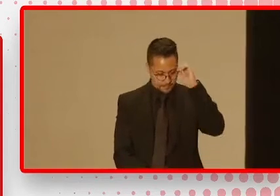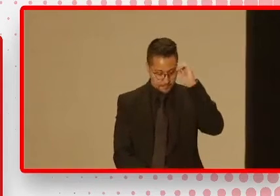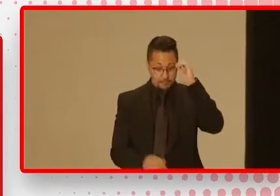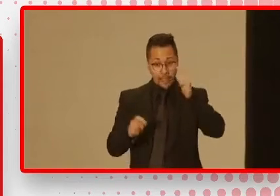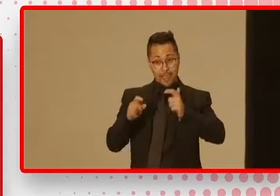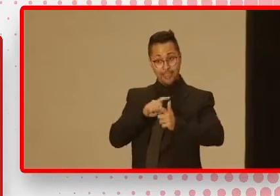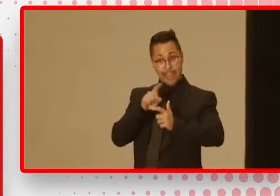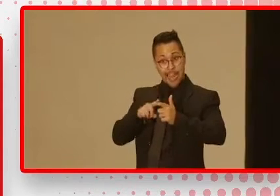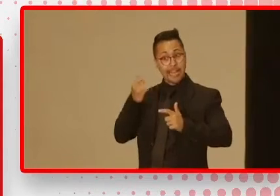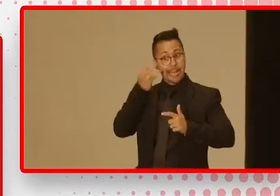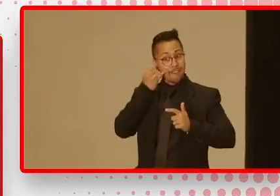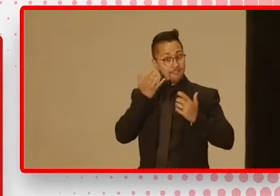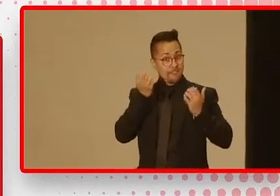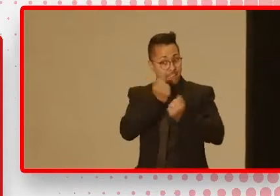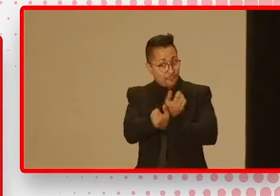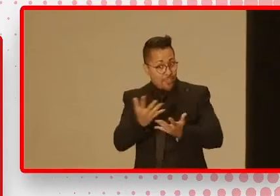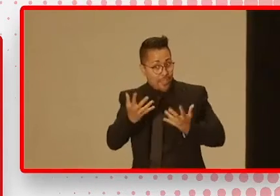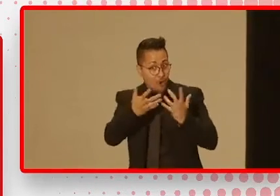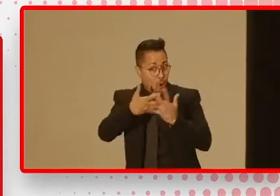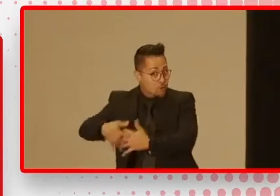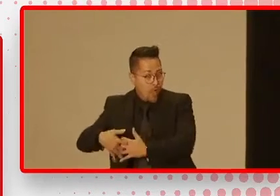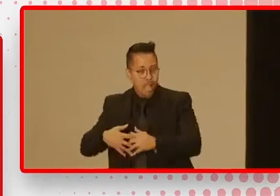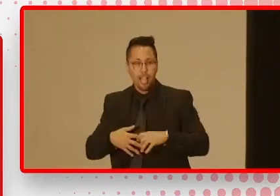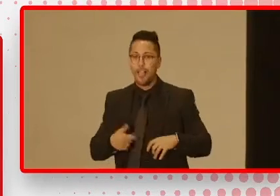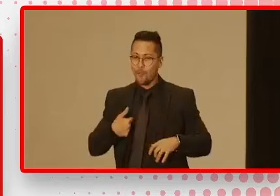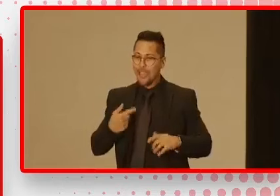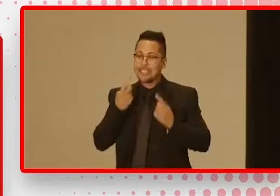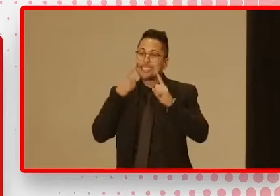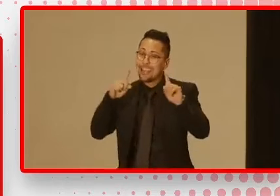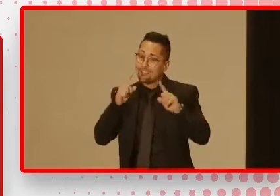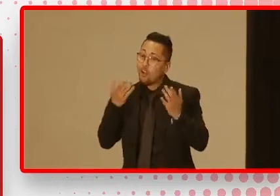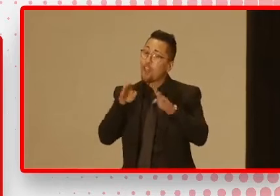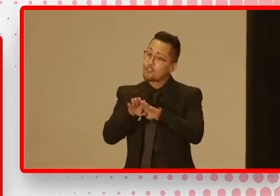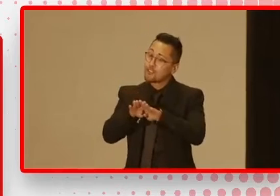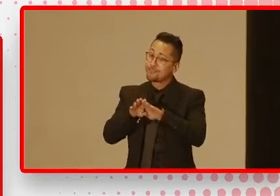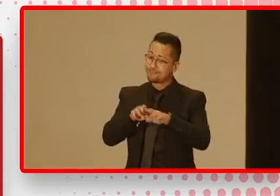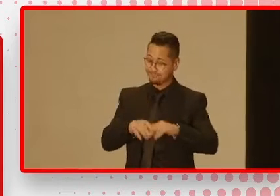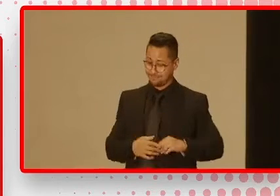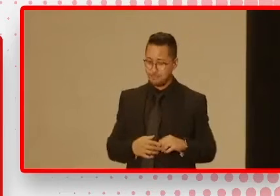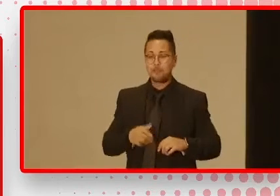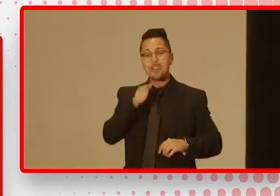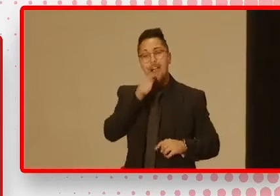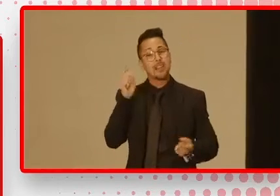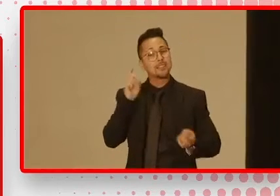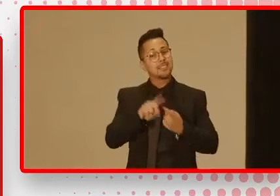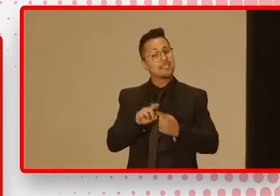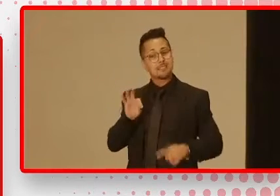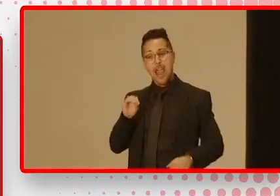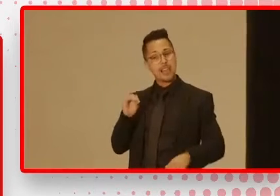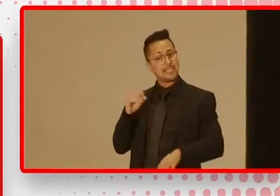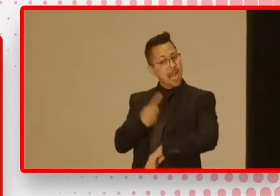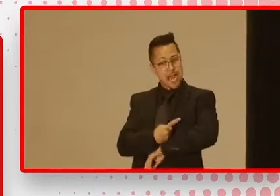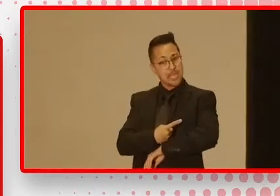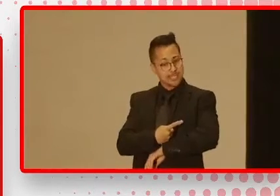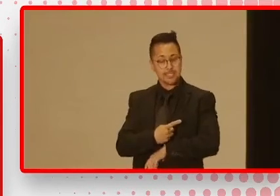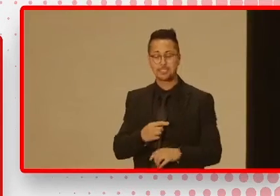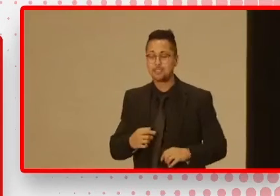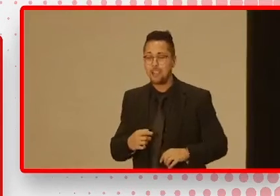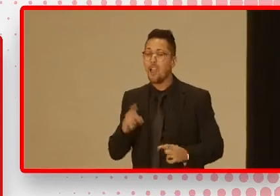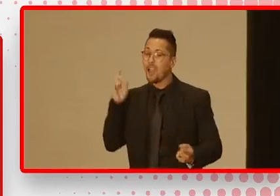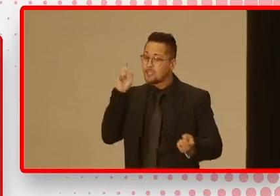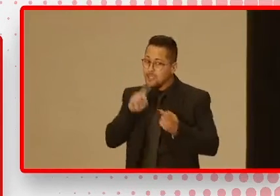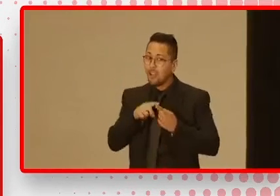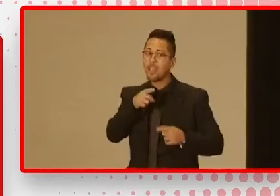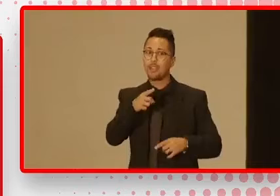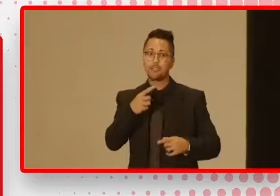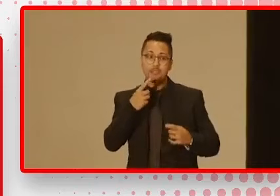Then, if all goes well, we get a successful closure. But not till 90 days after they have successfully been